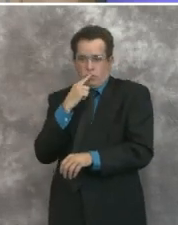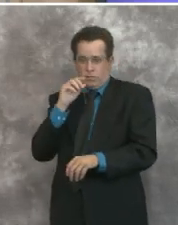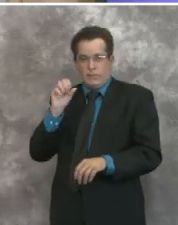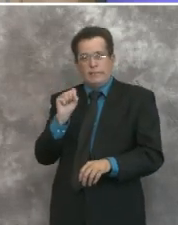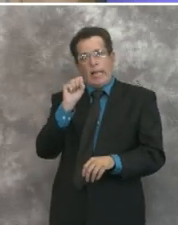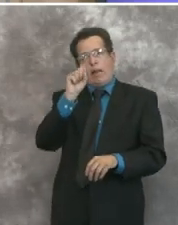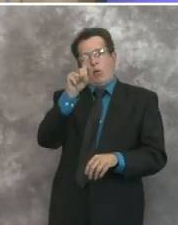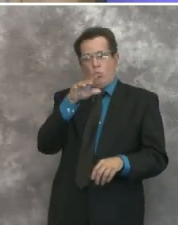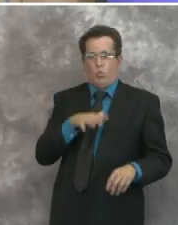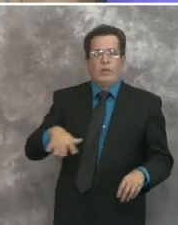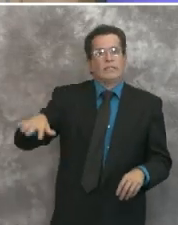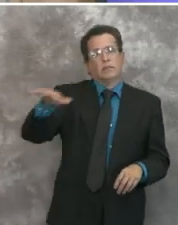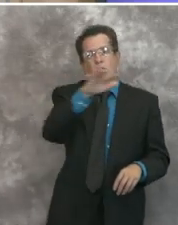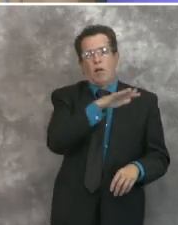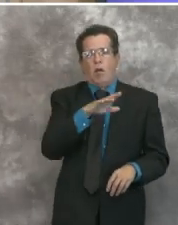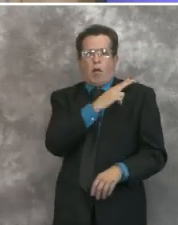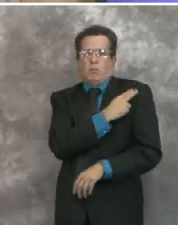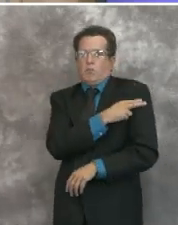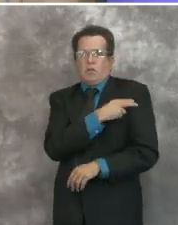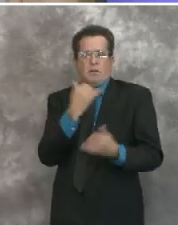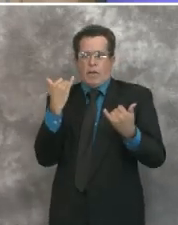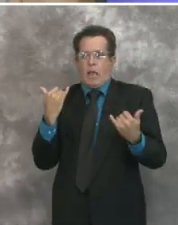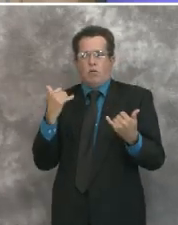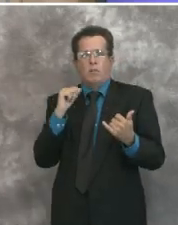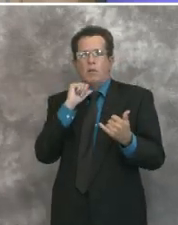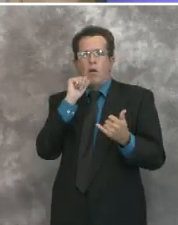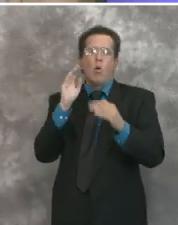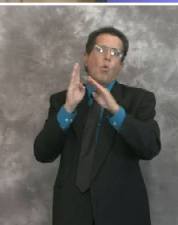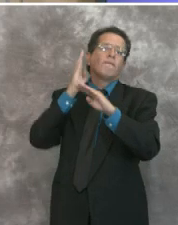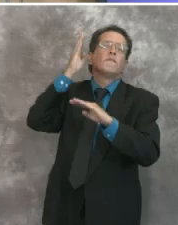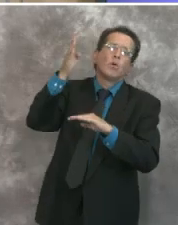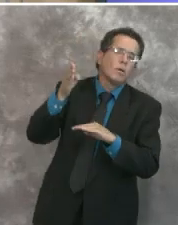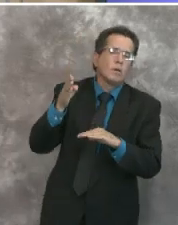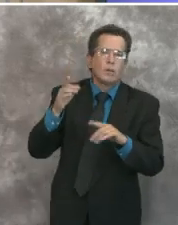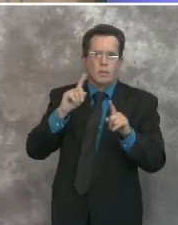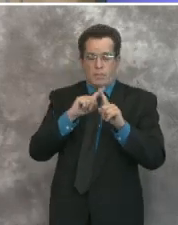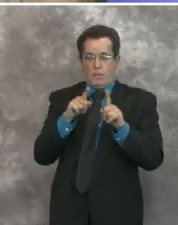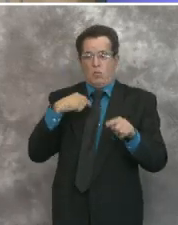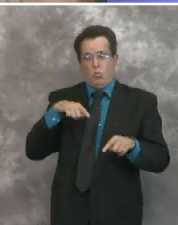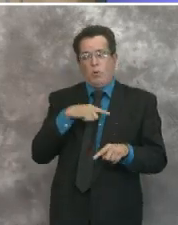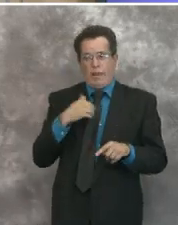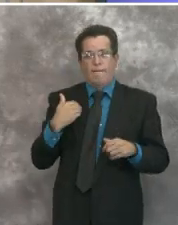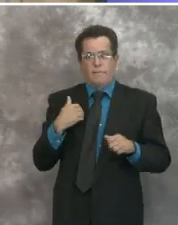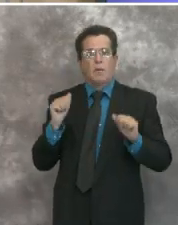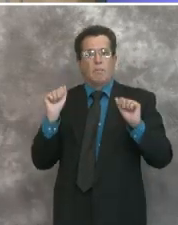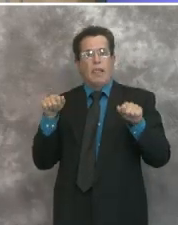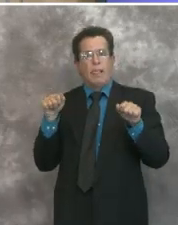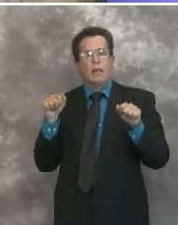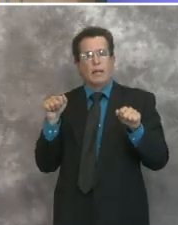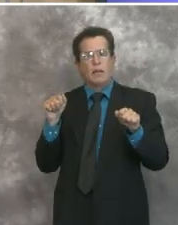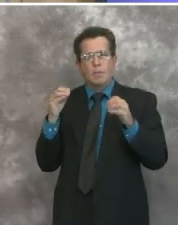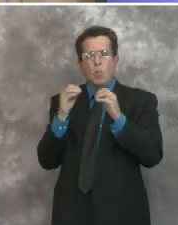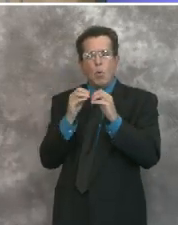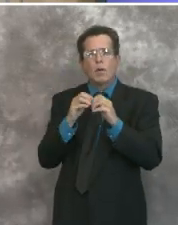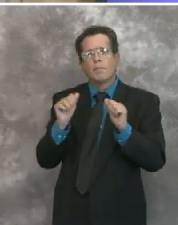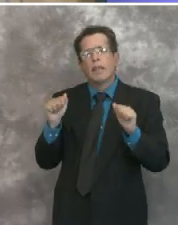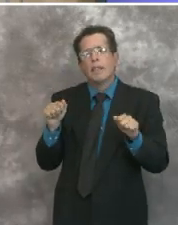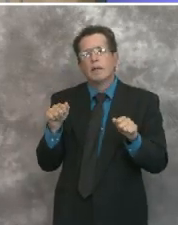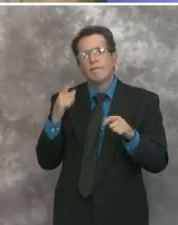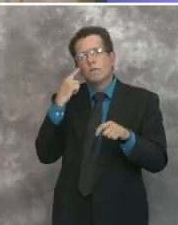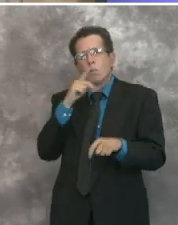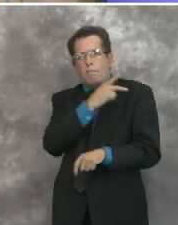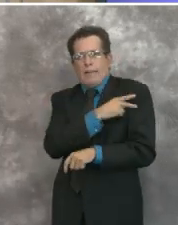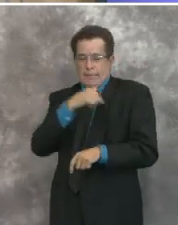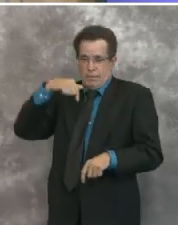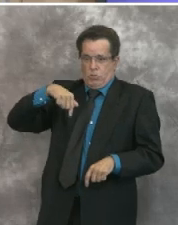region hospitals have not been overwhelmed yet. Certainly, we have capacity that's waiting for patients. Certainly,